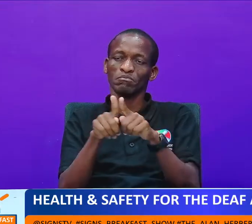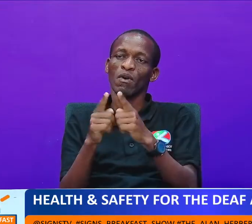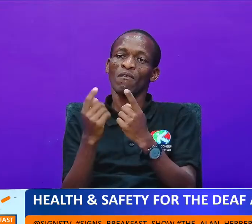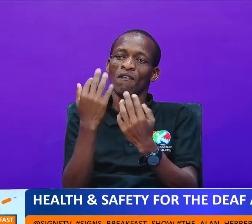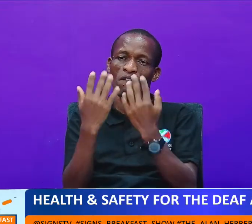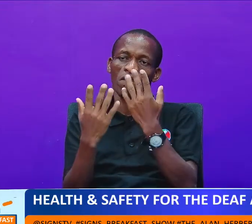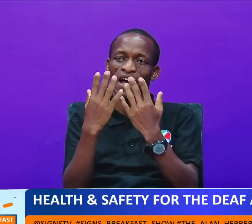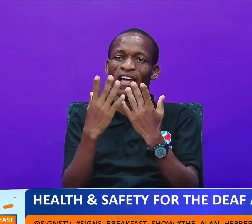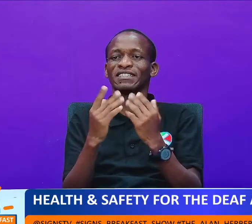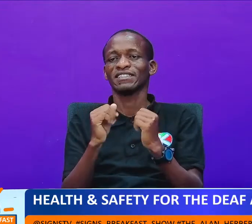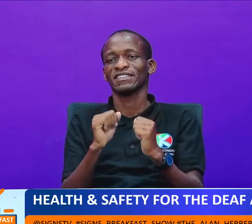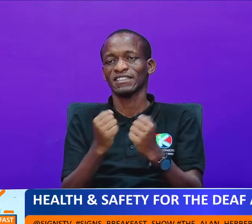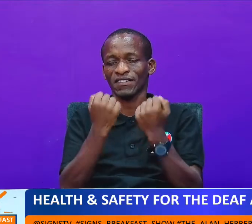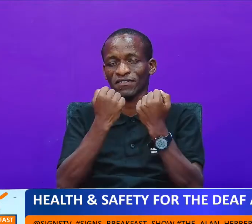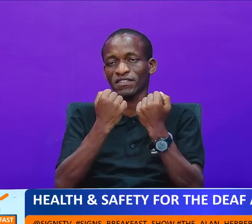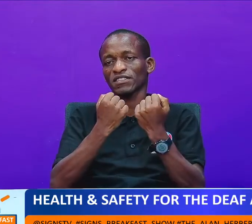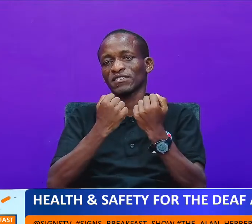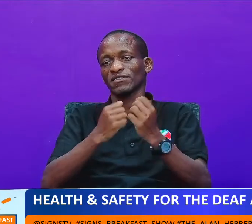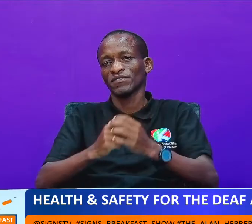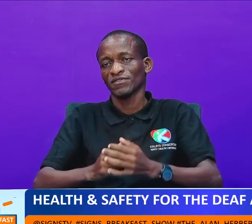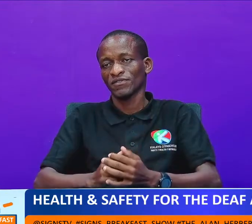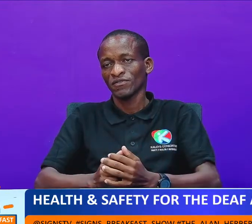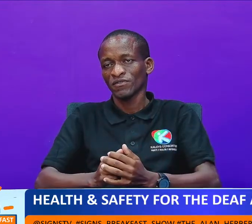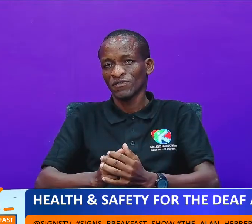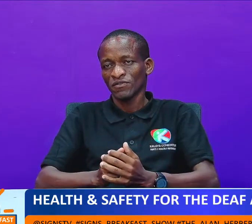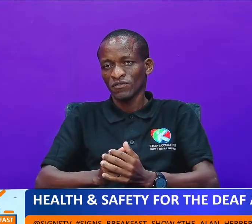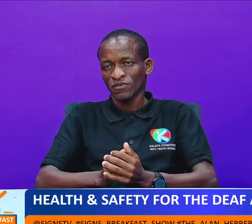and also first aid and fire safety.